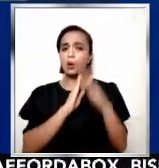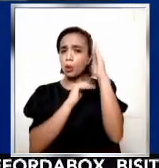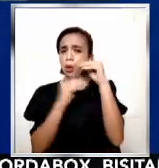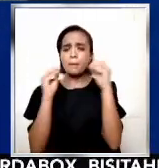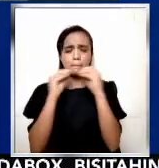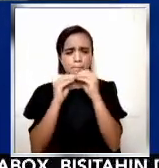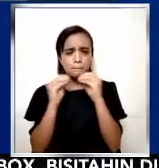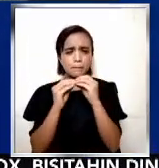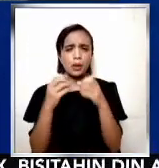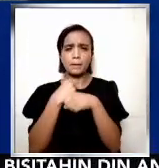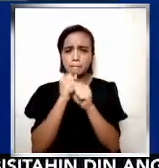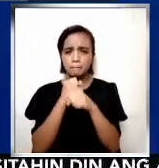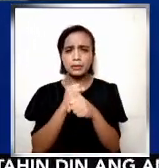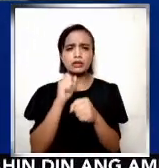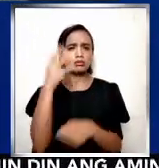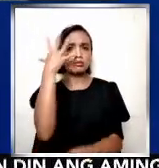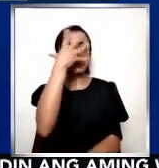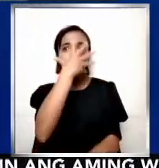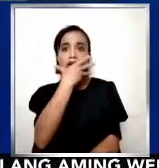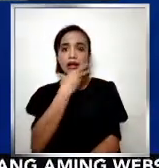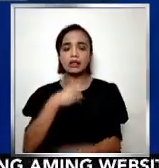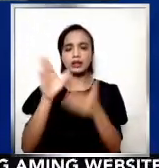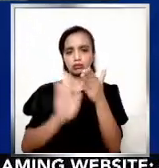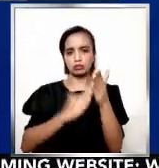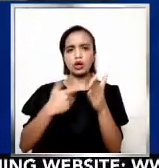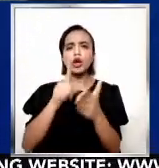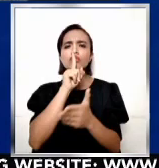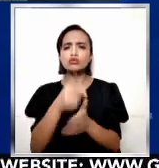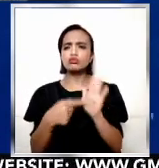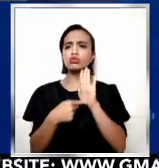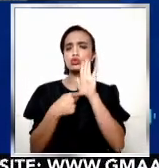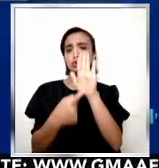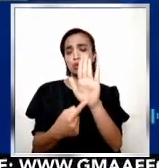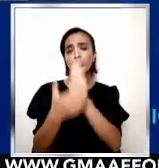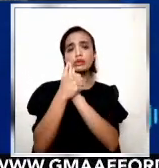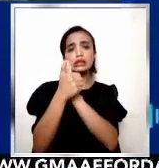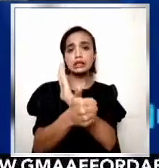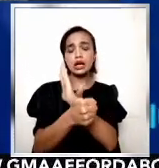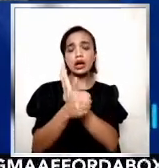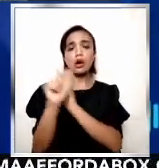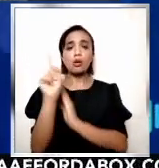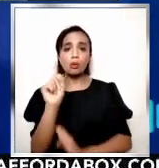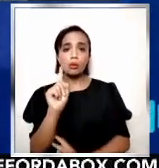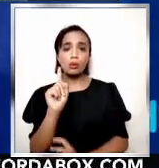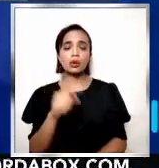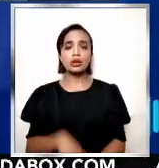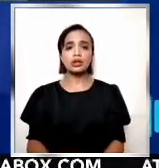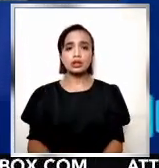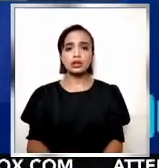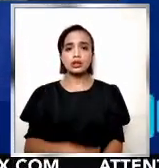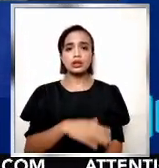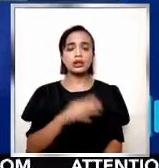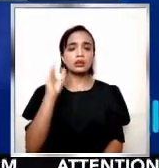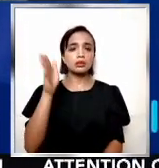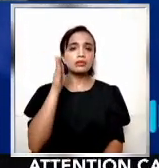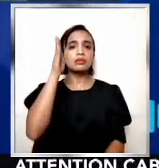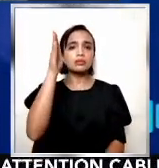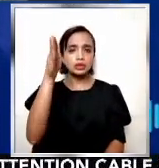tunes that showcase the musical talents of our current and future Kapuso